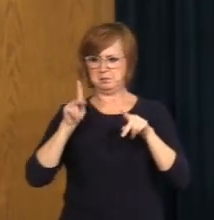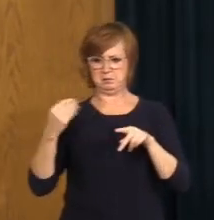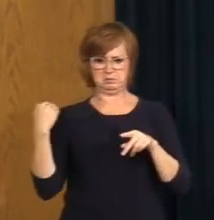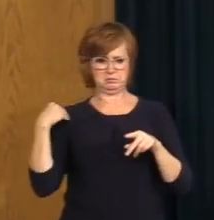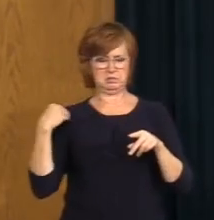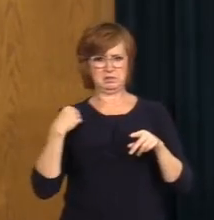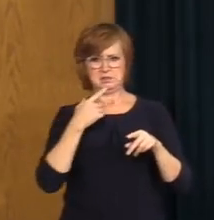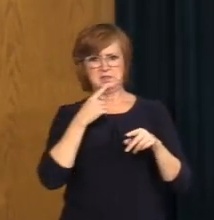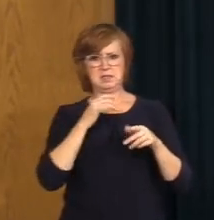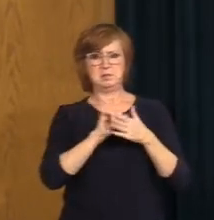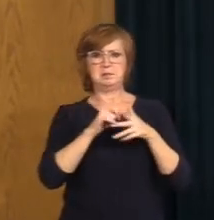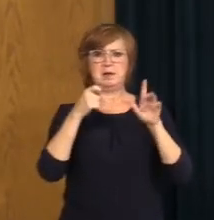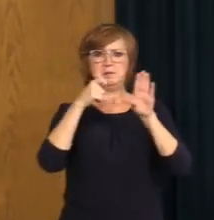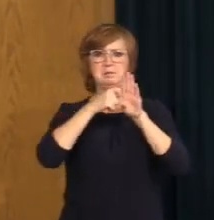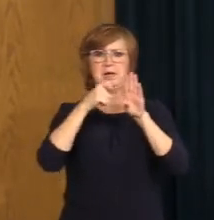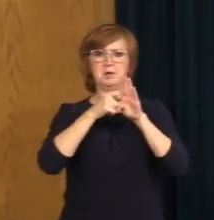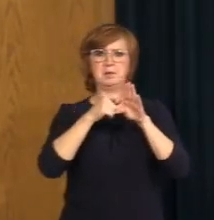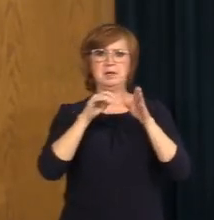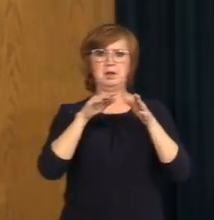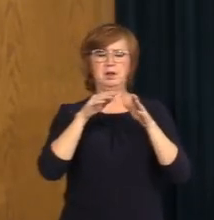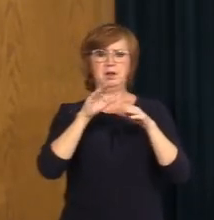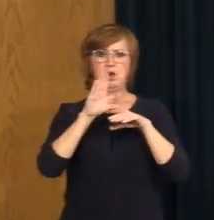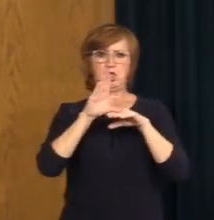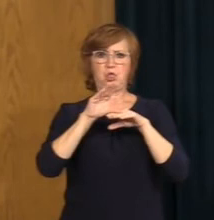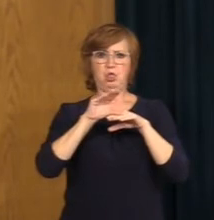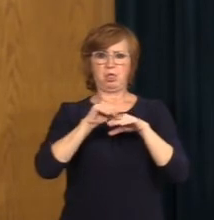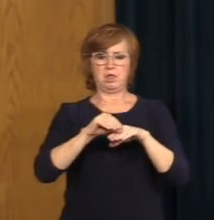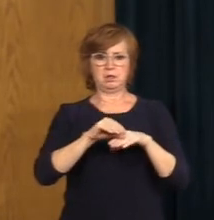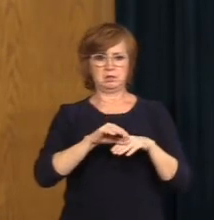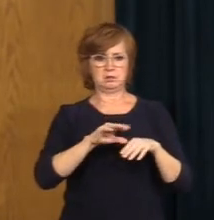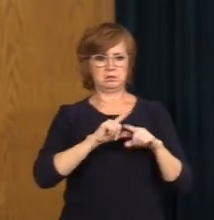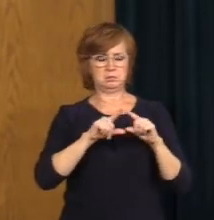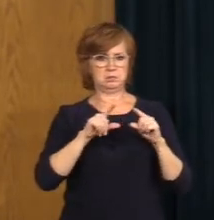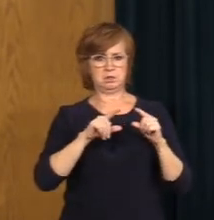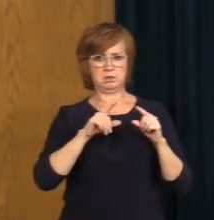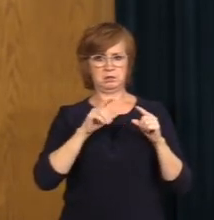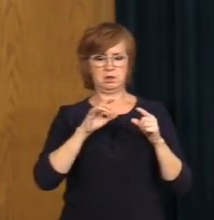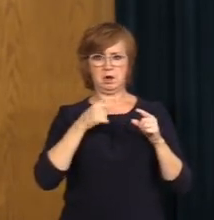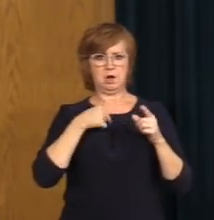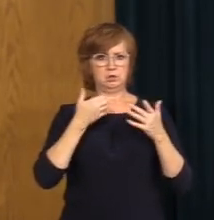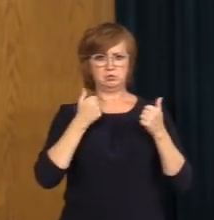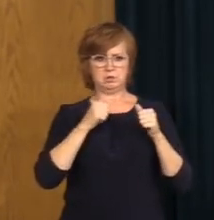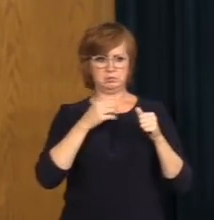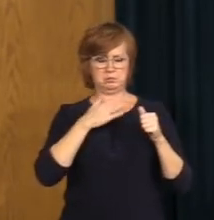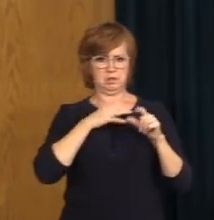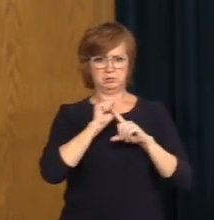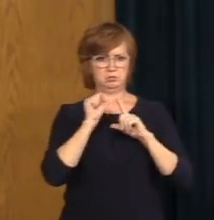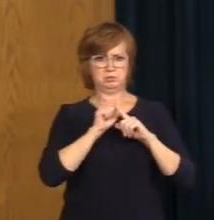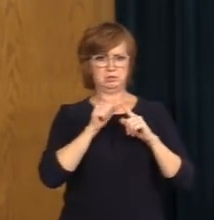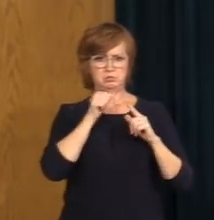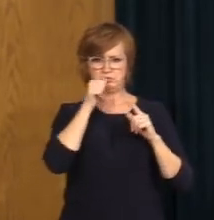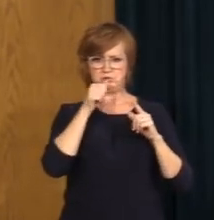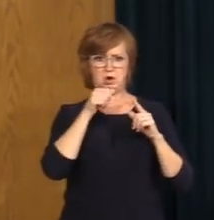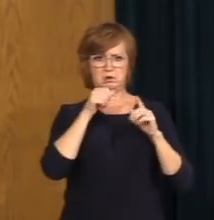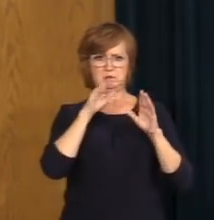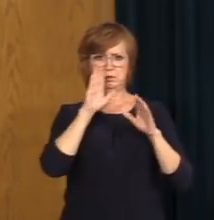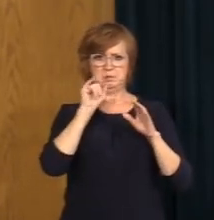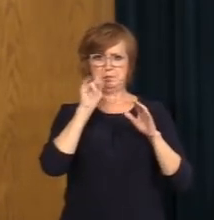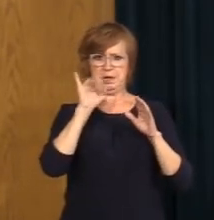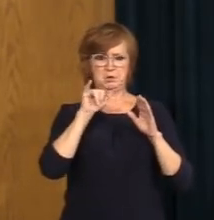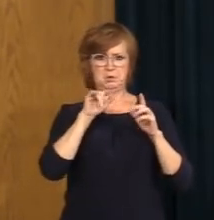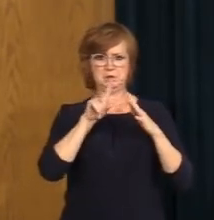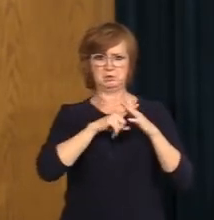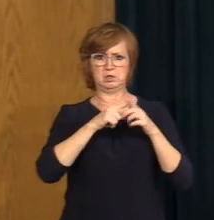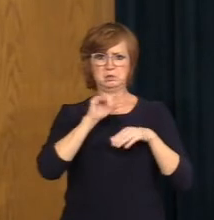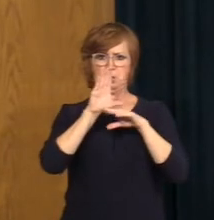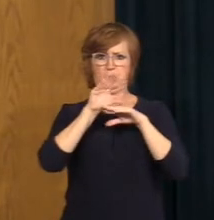did leave it on with the Bluetooth on for 24 hours. In my case, it didn't seem to drain the battery, so it's easy to download. And I think